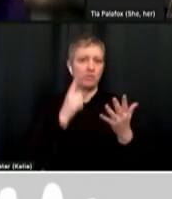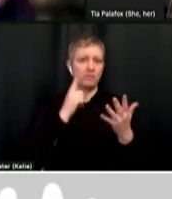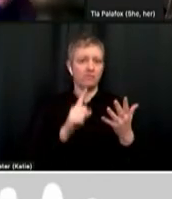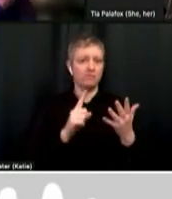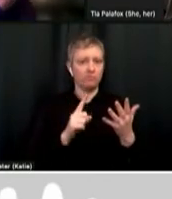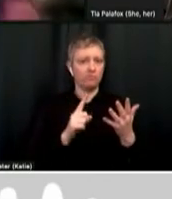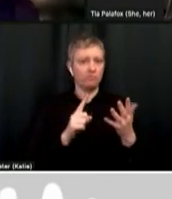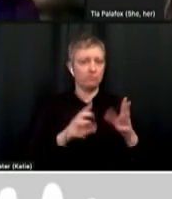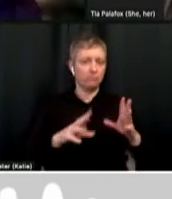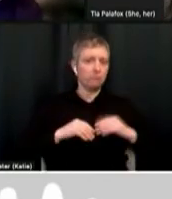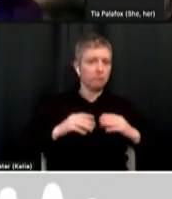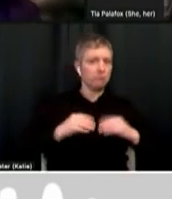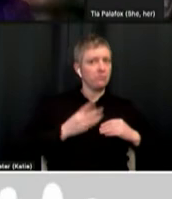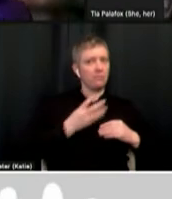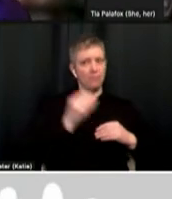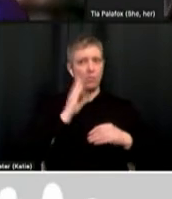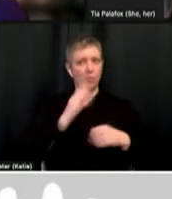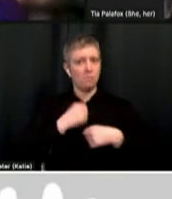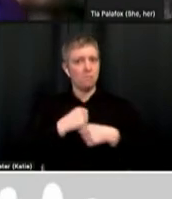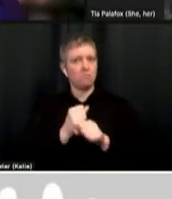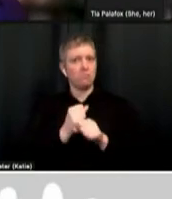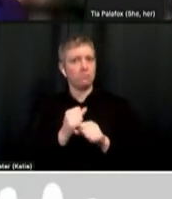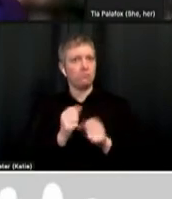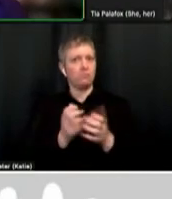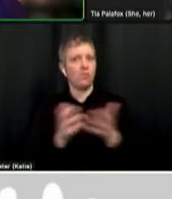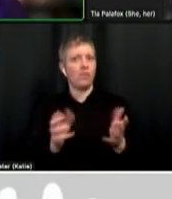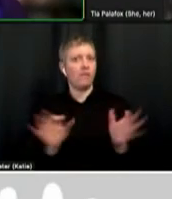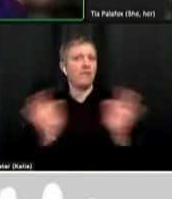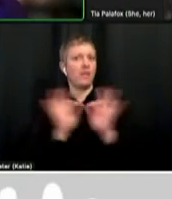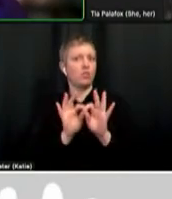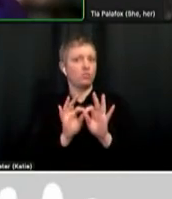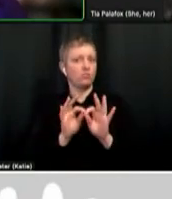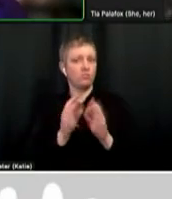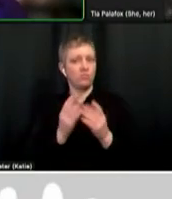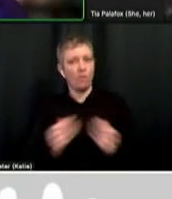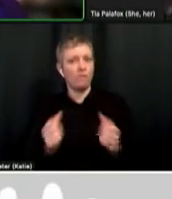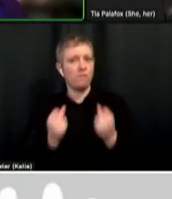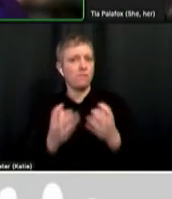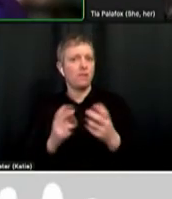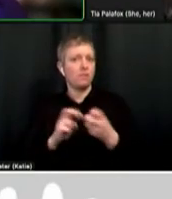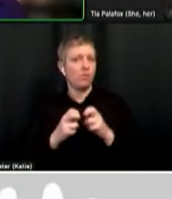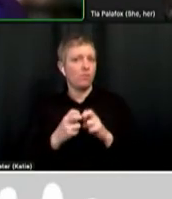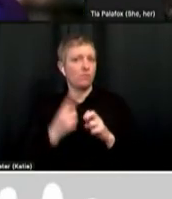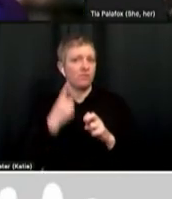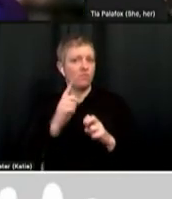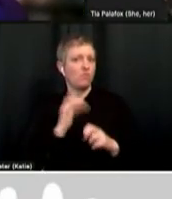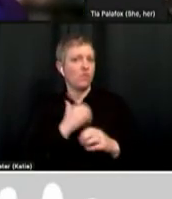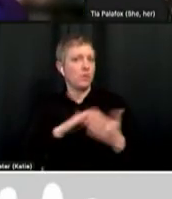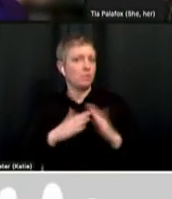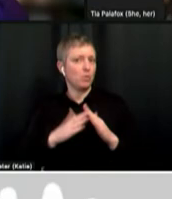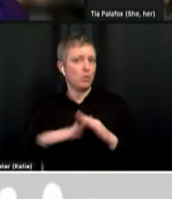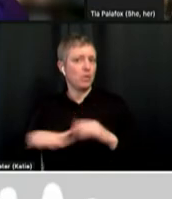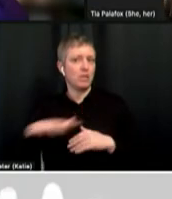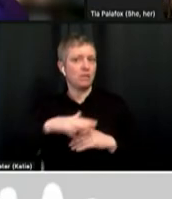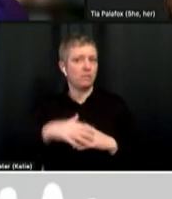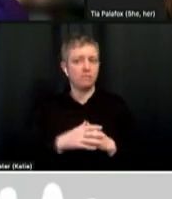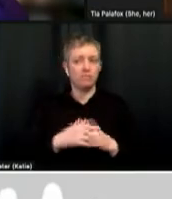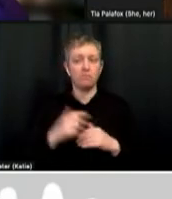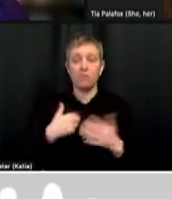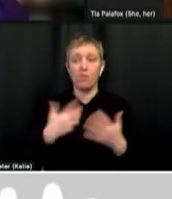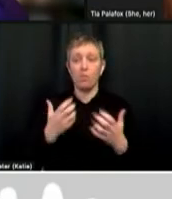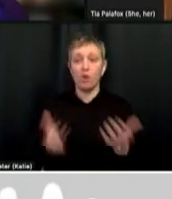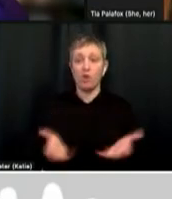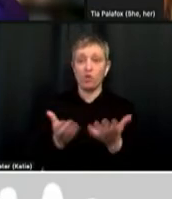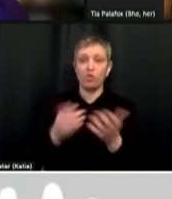solve a lot of problems for our community. And so I want to encourage PCCEP when we consider